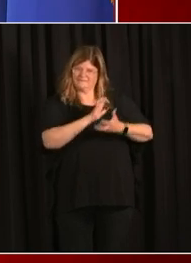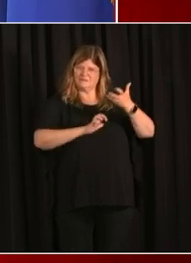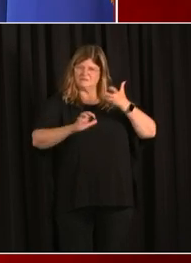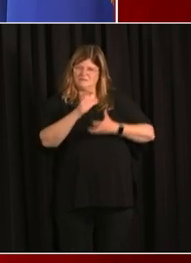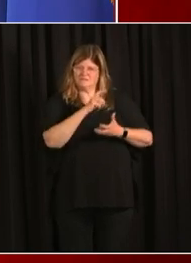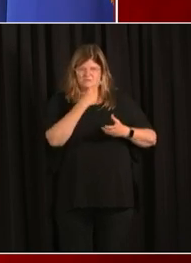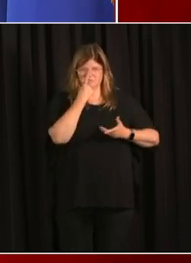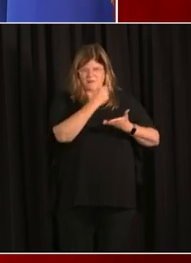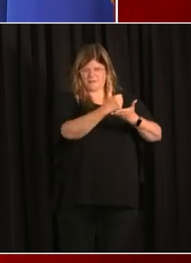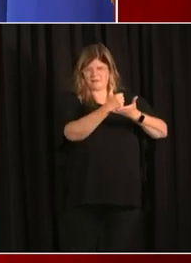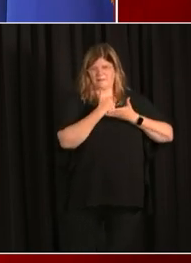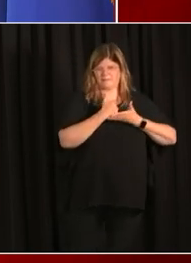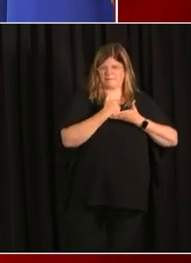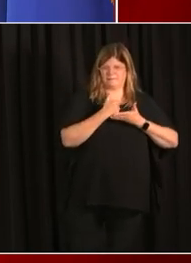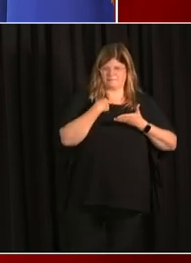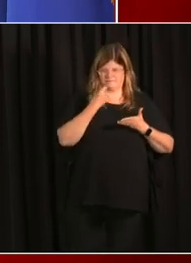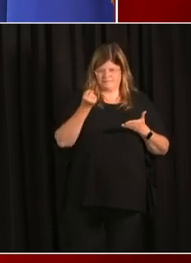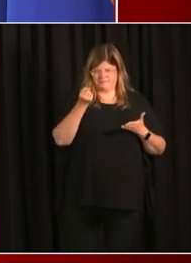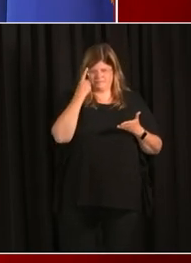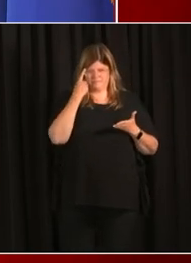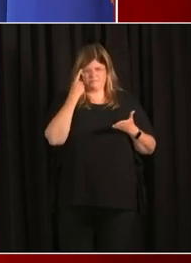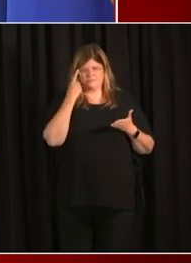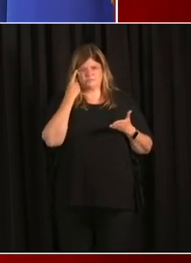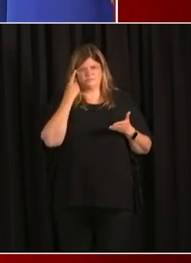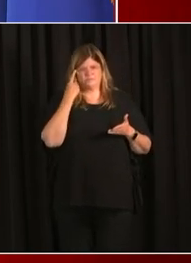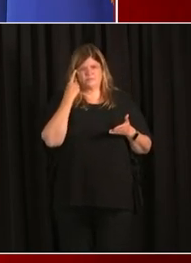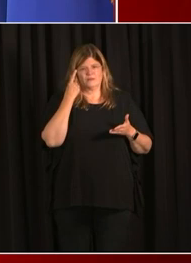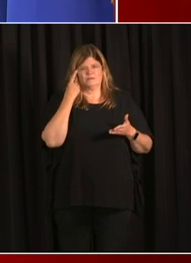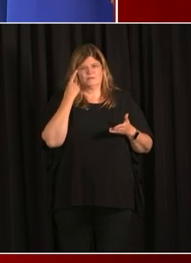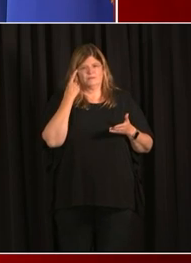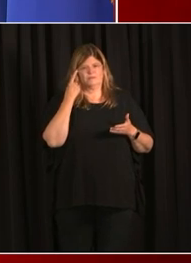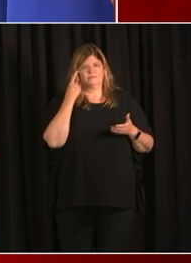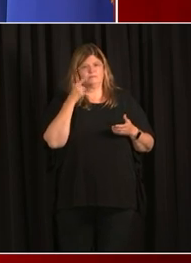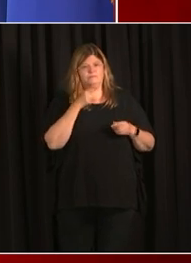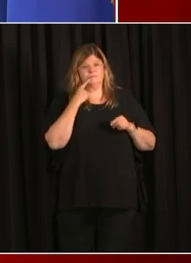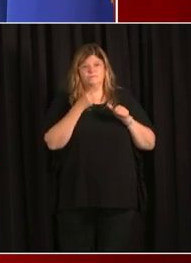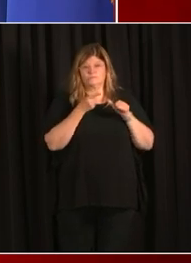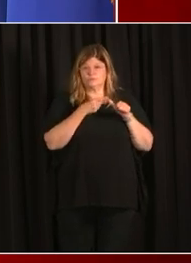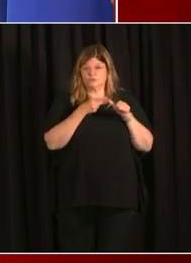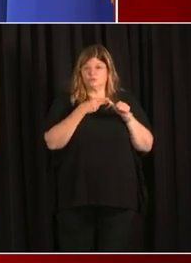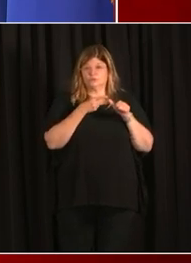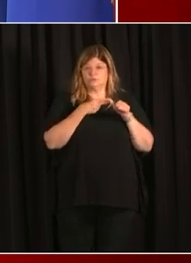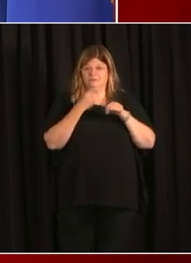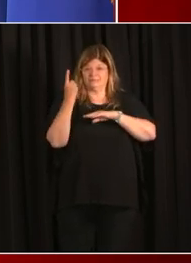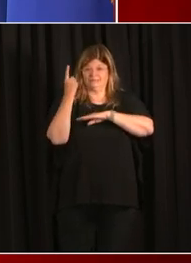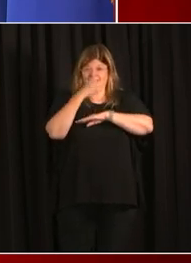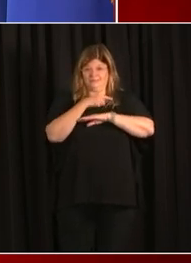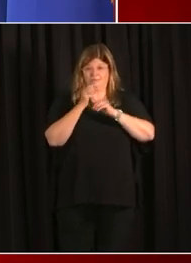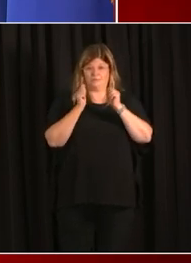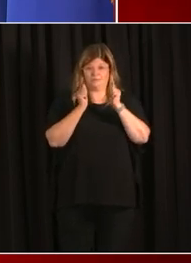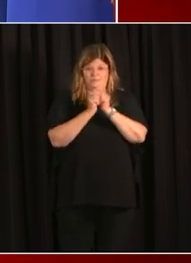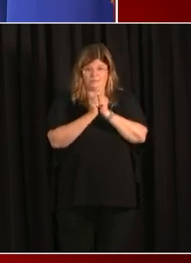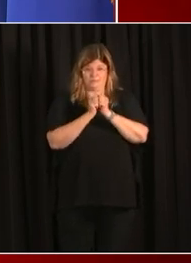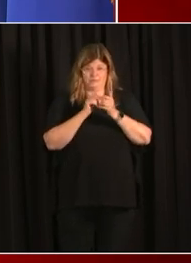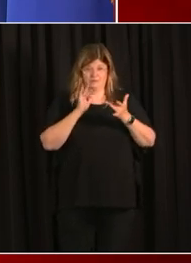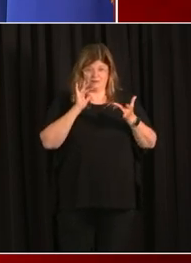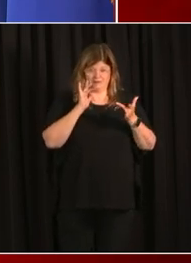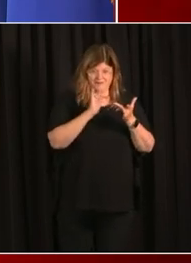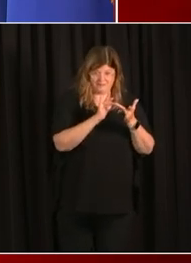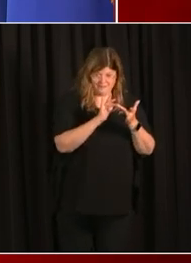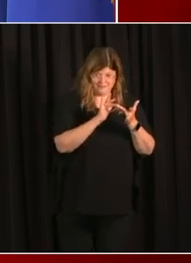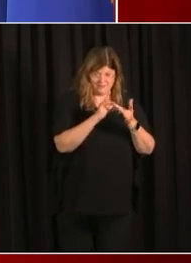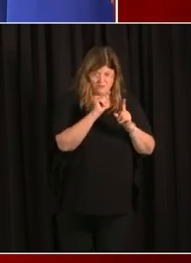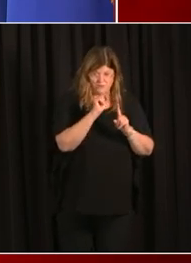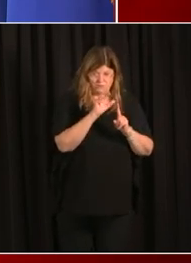understand with these, and if we could first stay with the contact tracing, are you learning